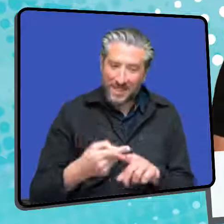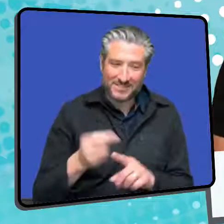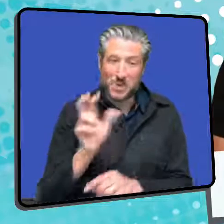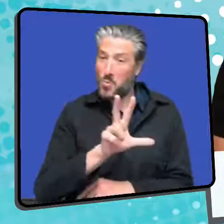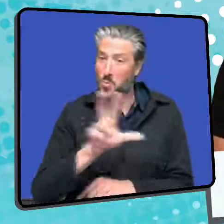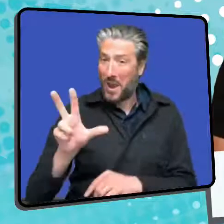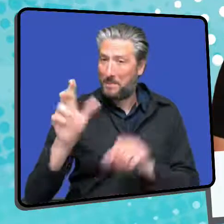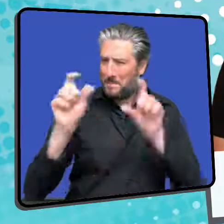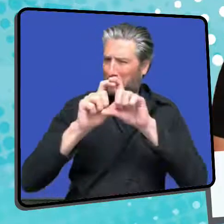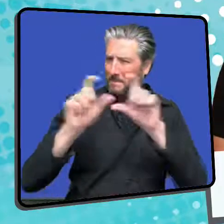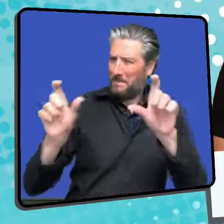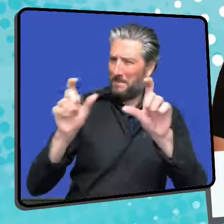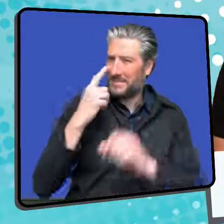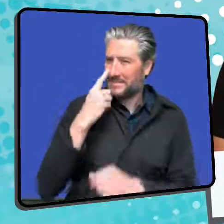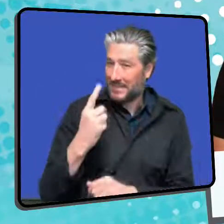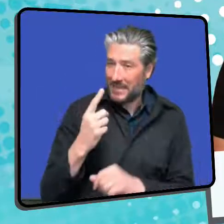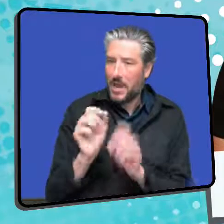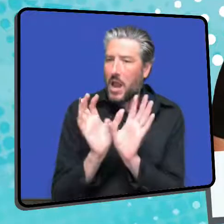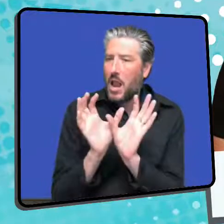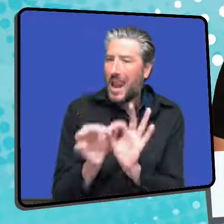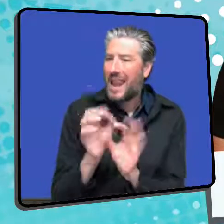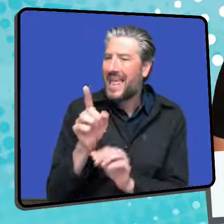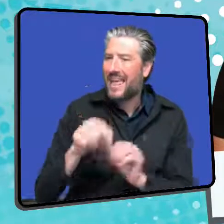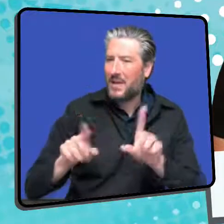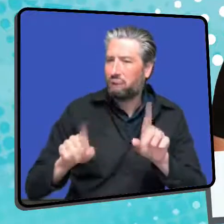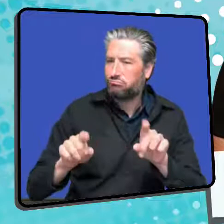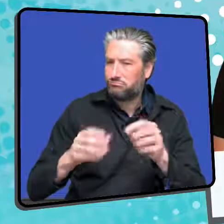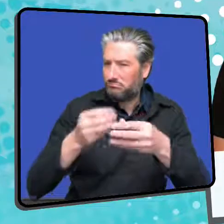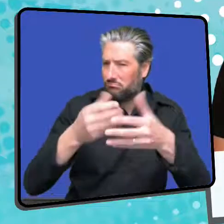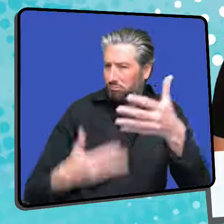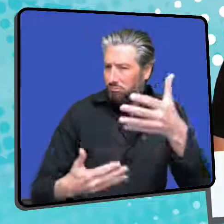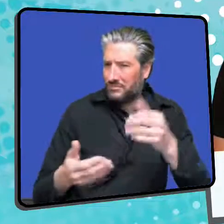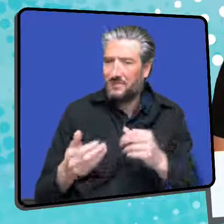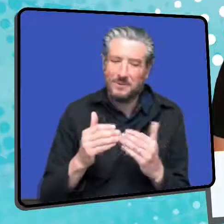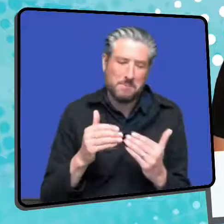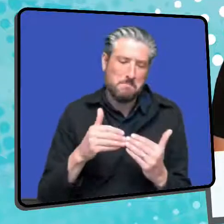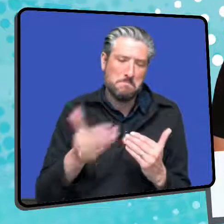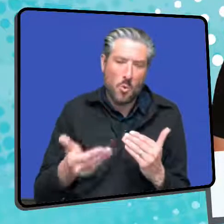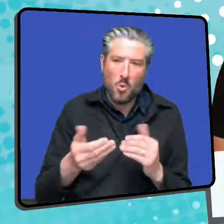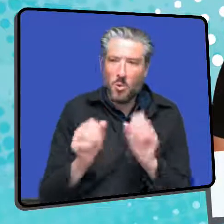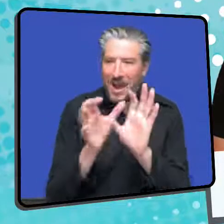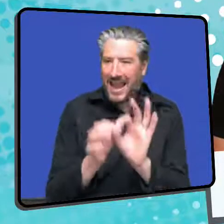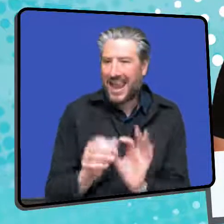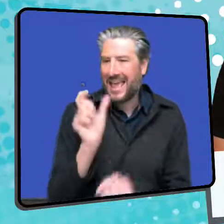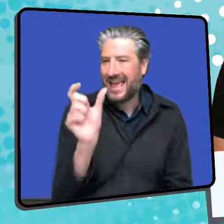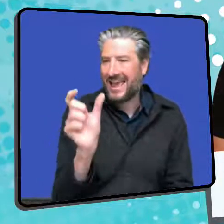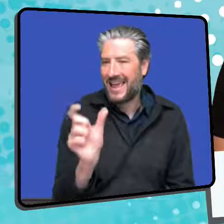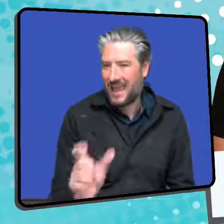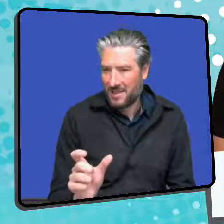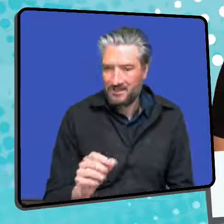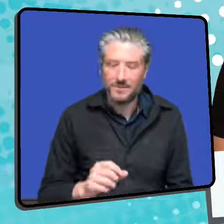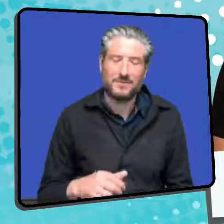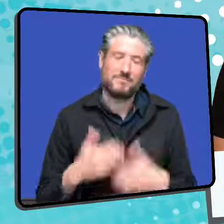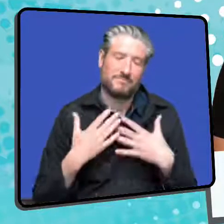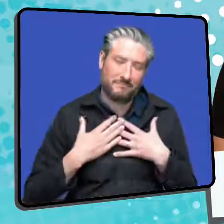link. And obviously all the links that we share in the show are available at abitofai.show.